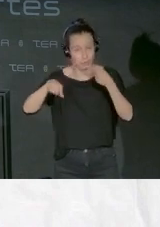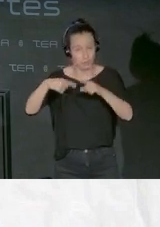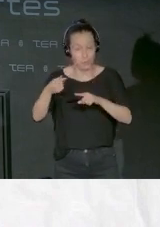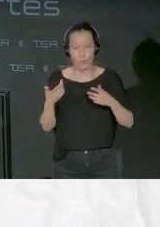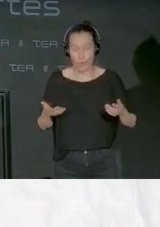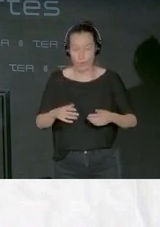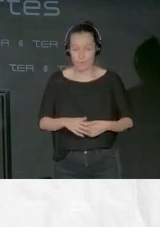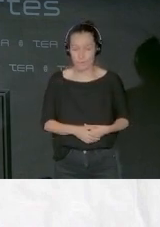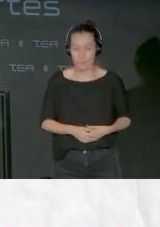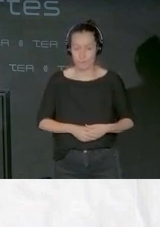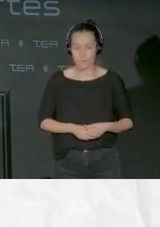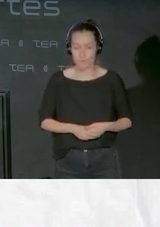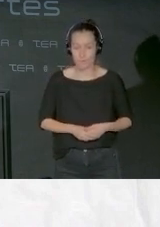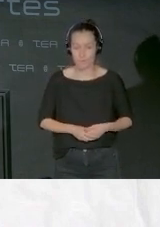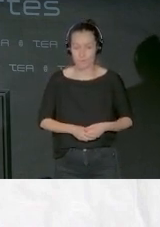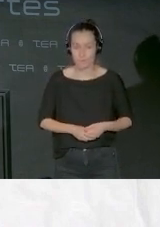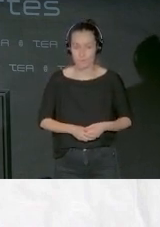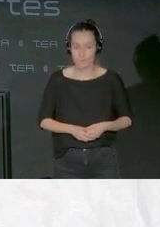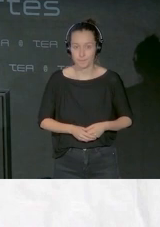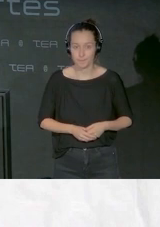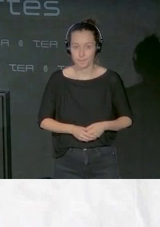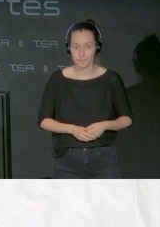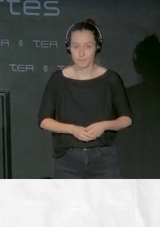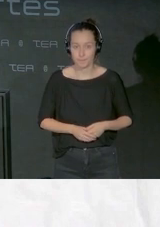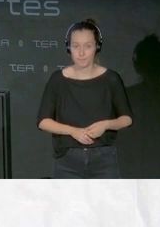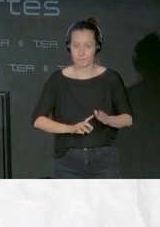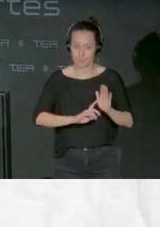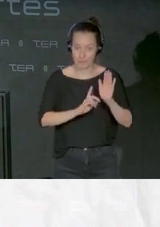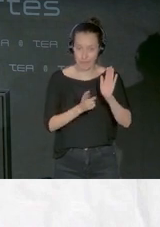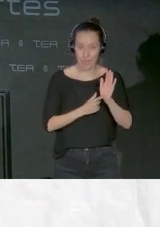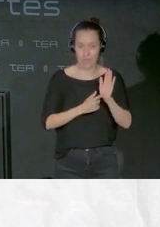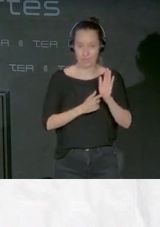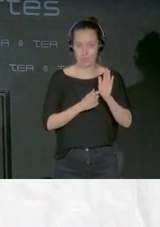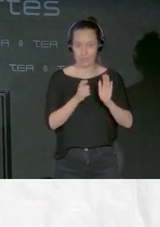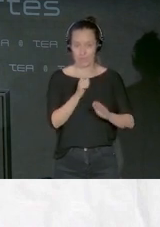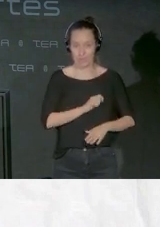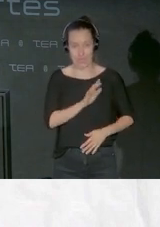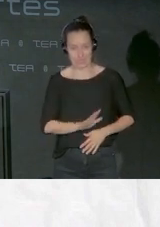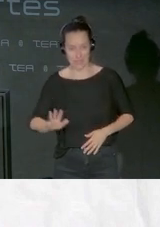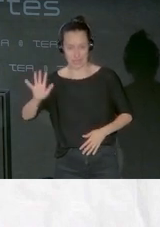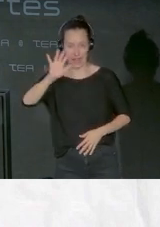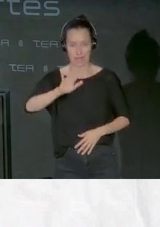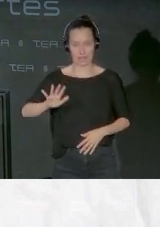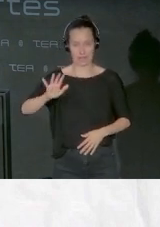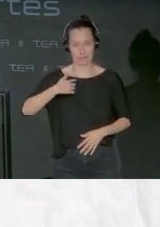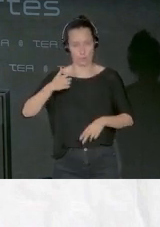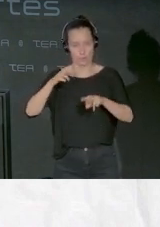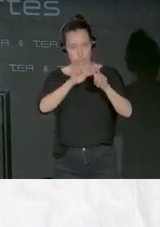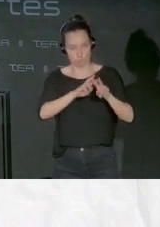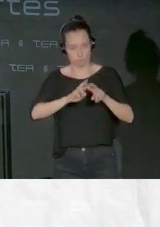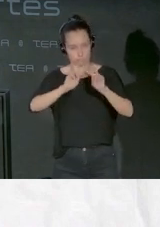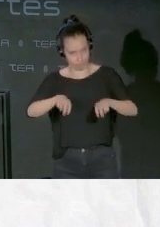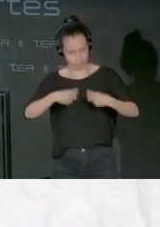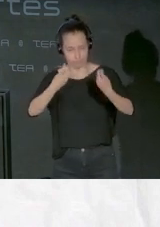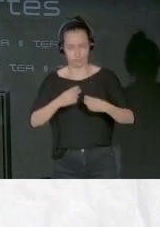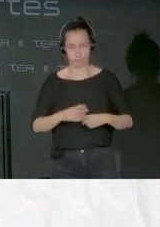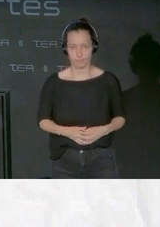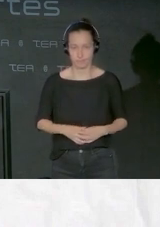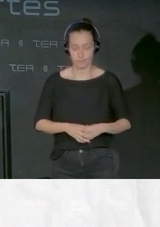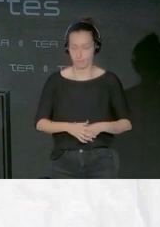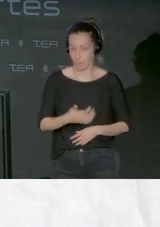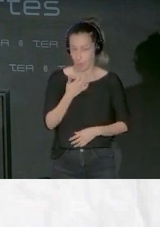conclusion. There is a clear call to adopt state aid provisions at national level.